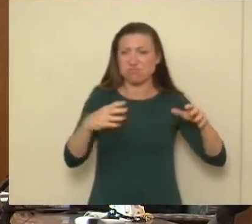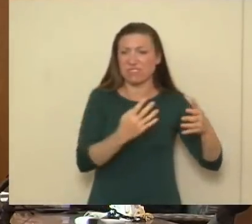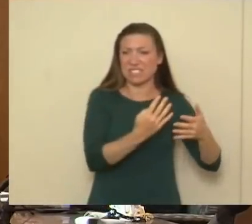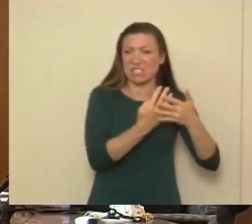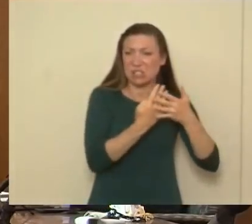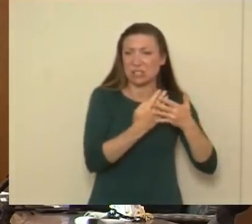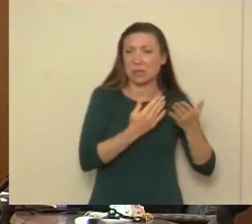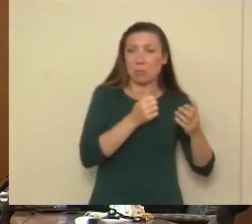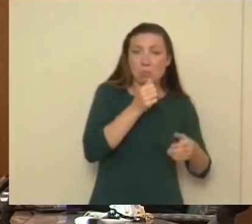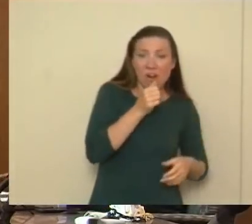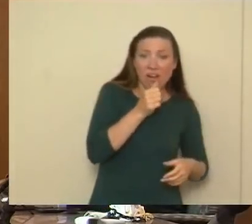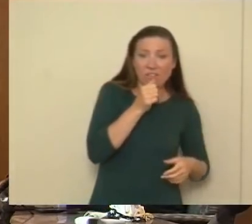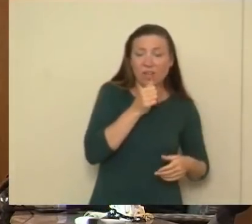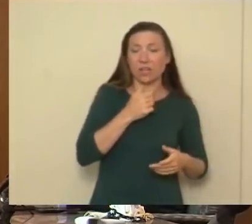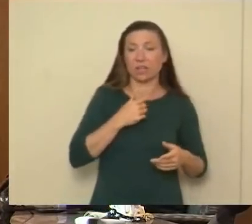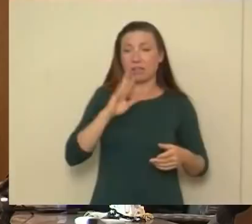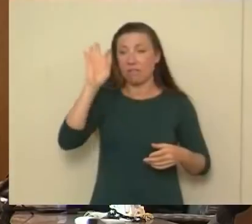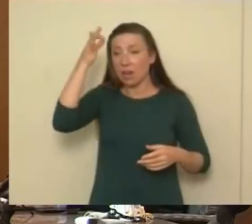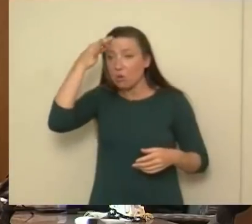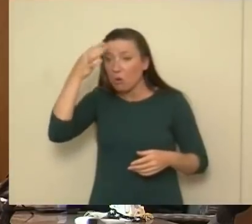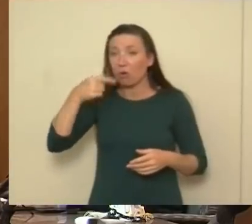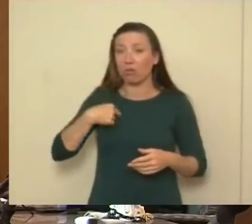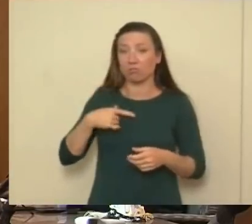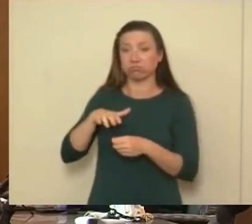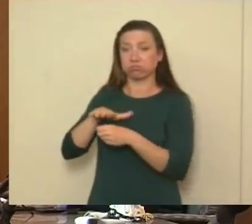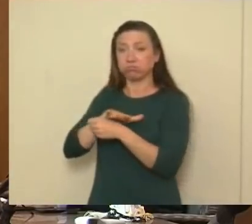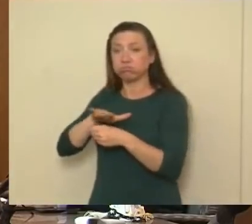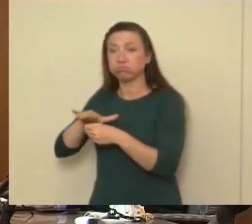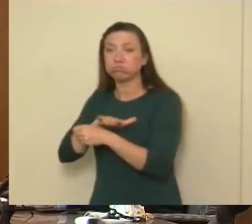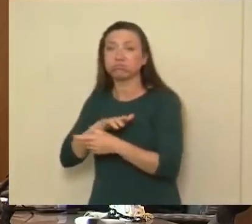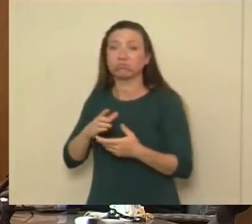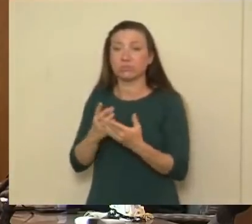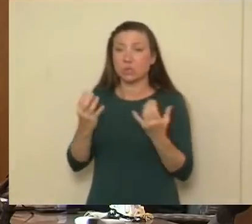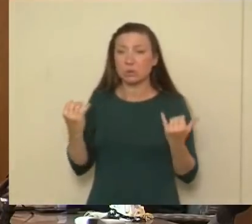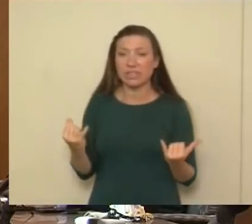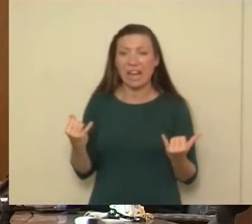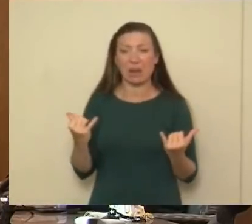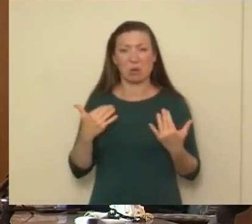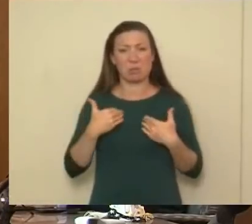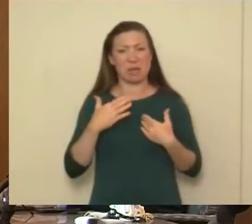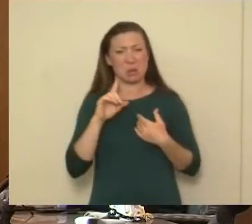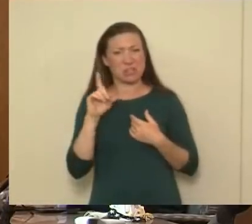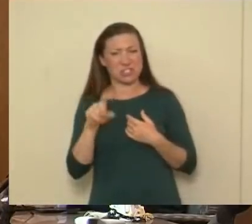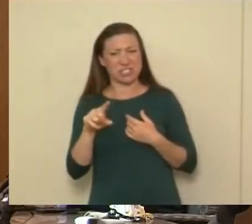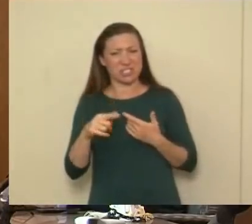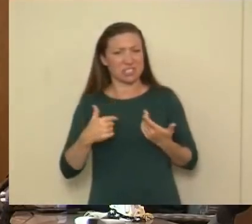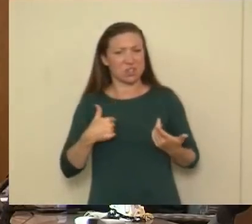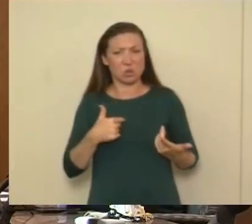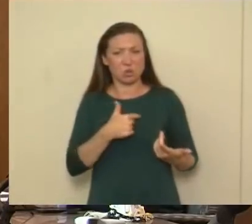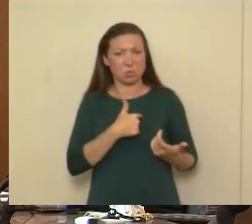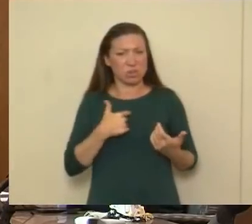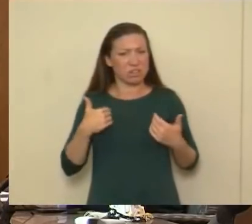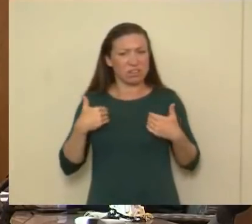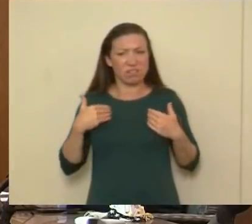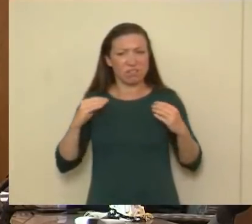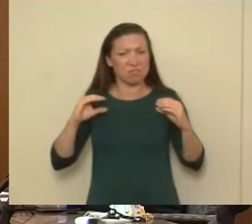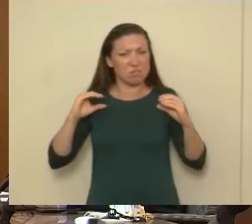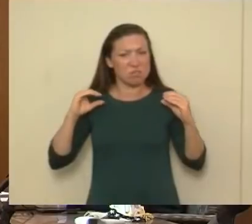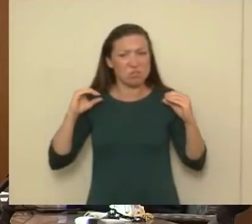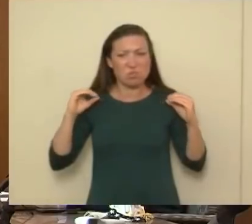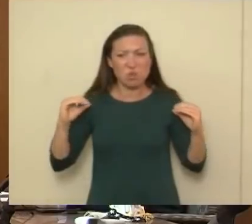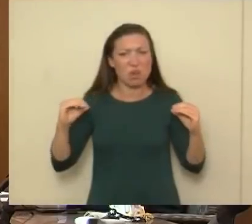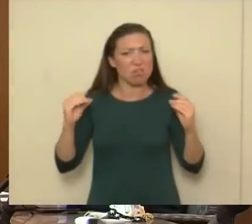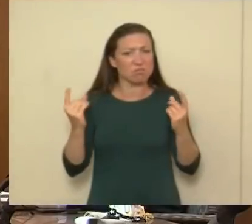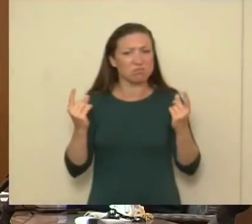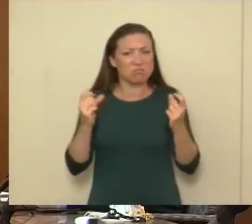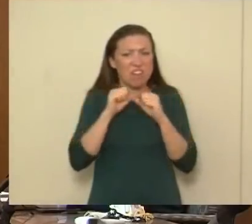be limited, but still the question is, are we helpless to do anything but watch the disease make